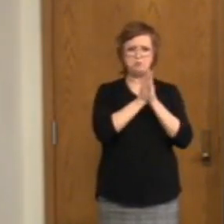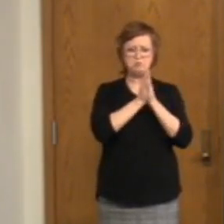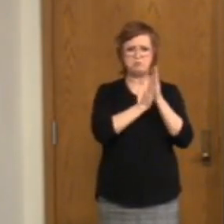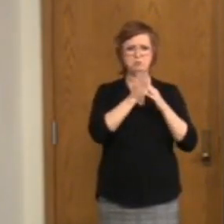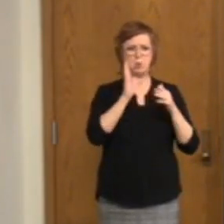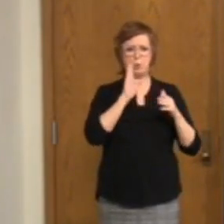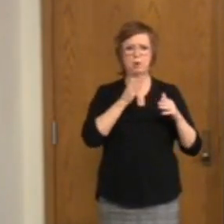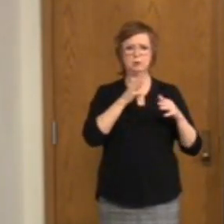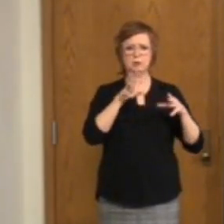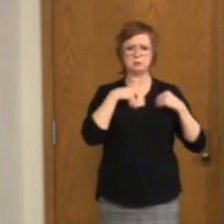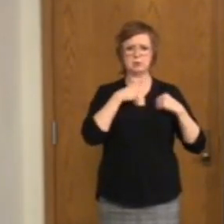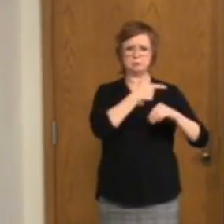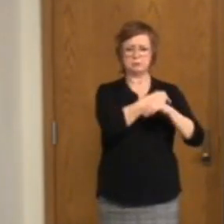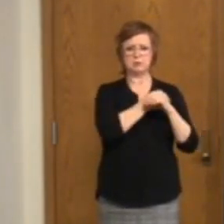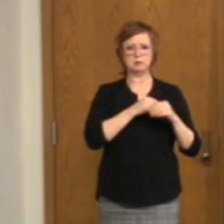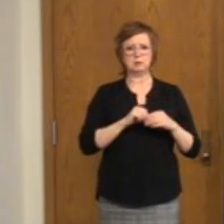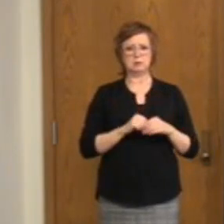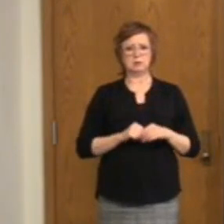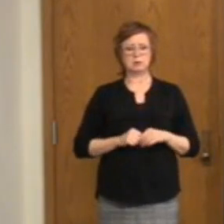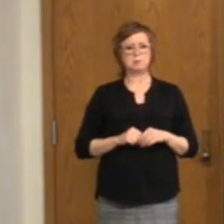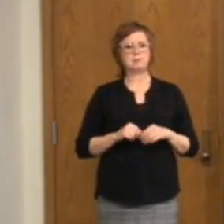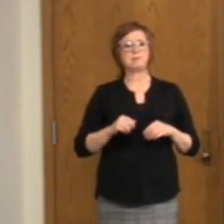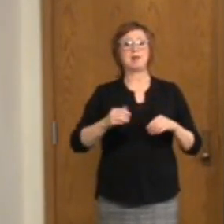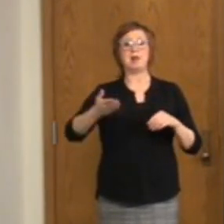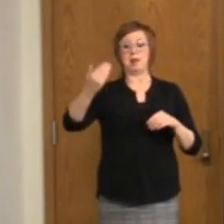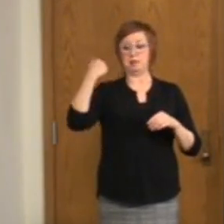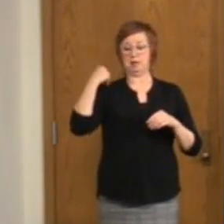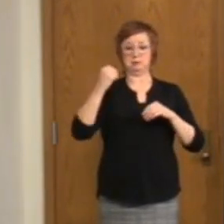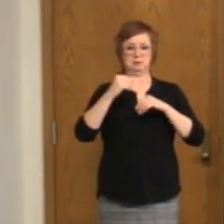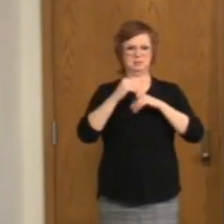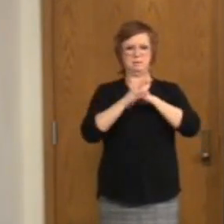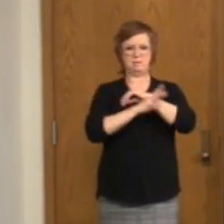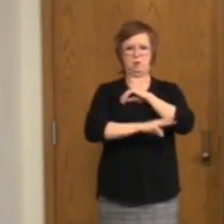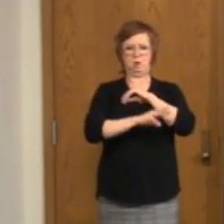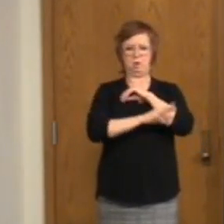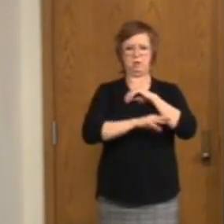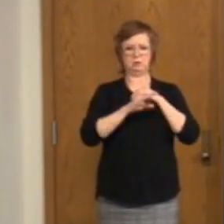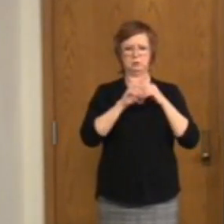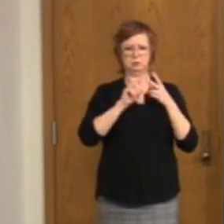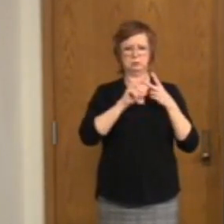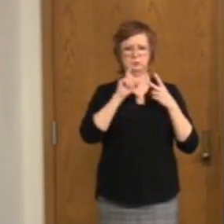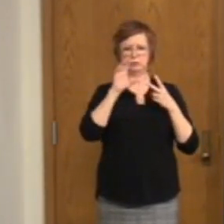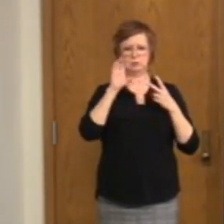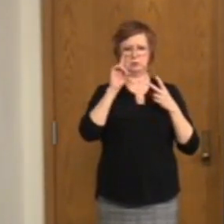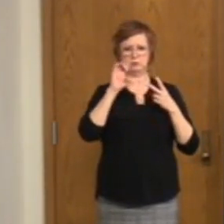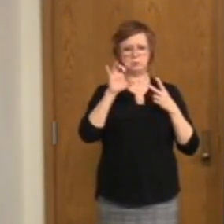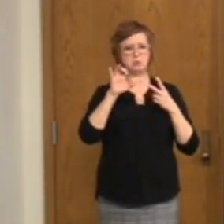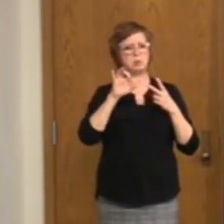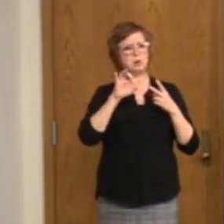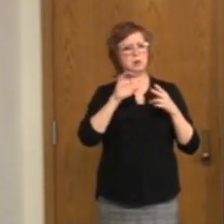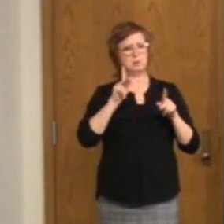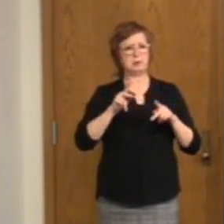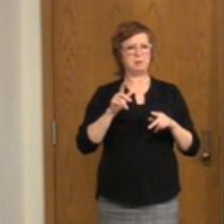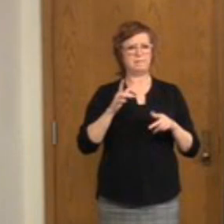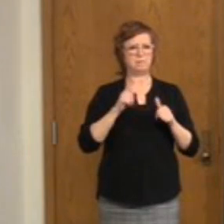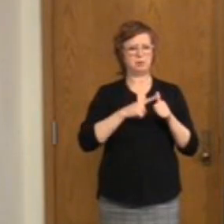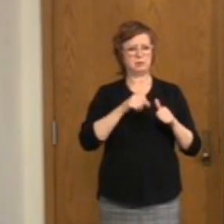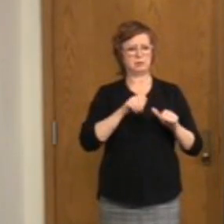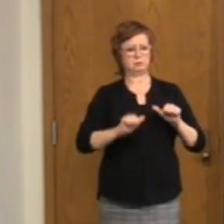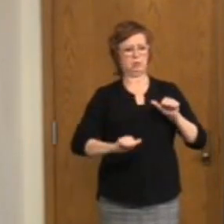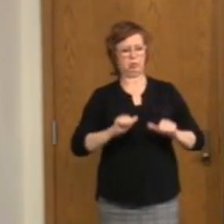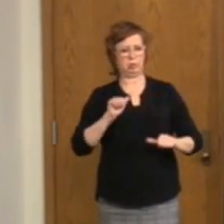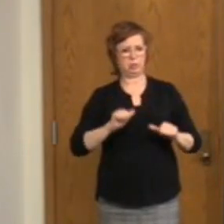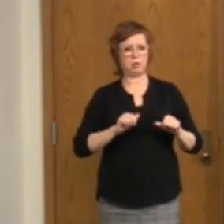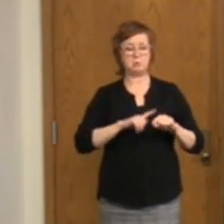a bit of time to make up their mind, but ultimately uptake has been high, which is excellent. Similarly, uptake in long-term